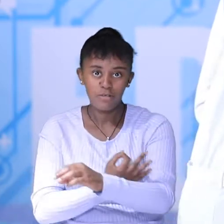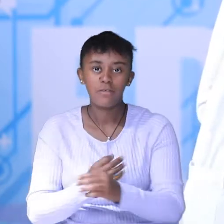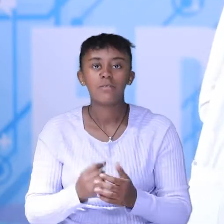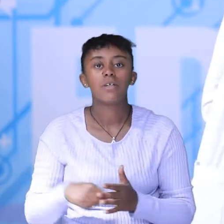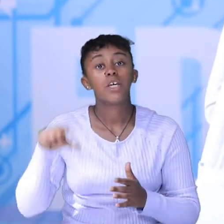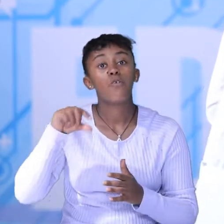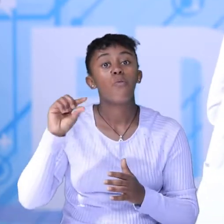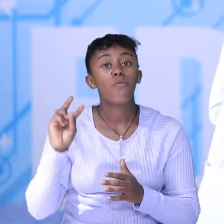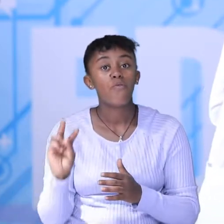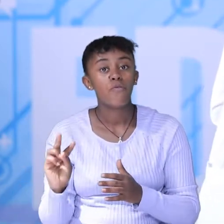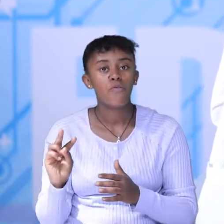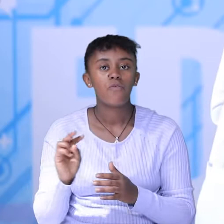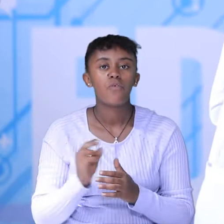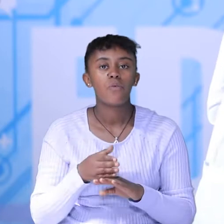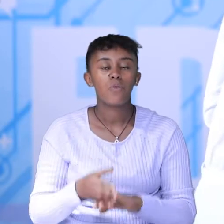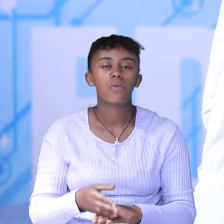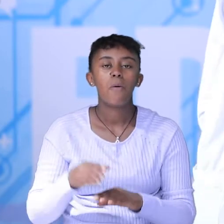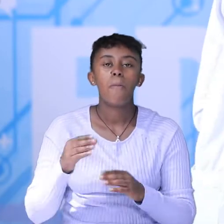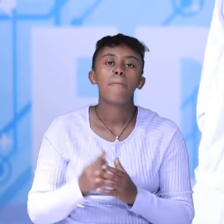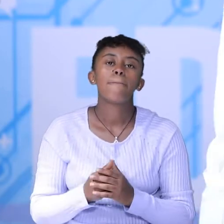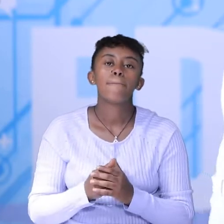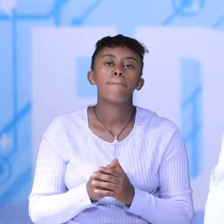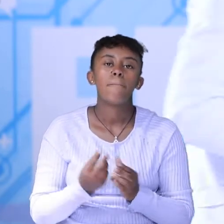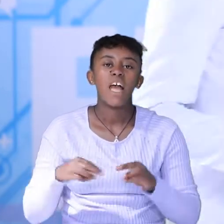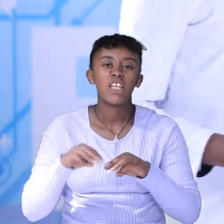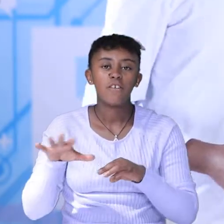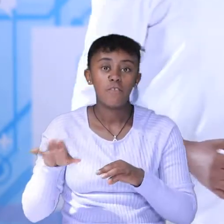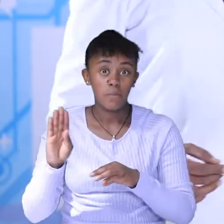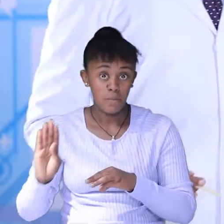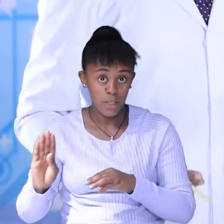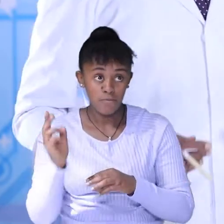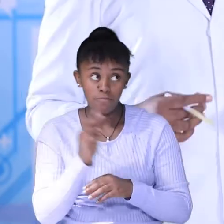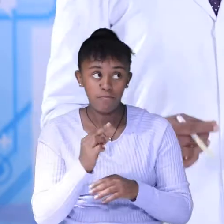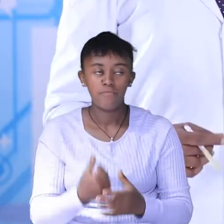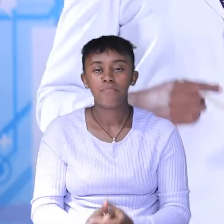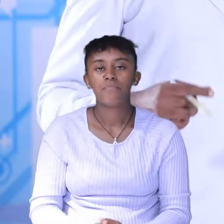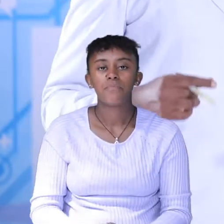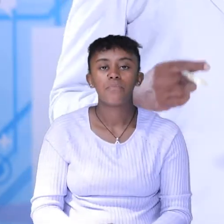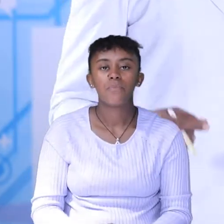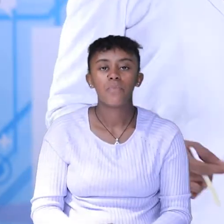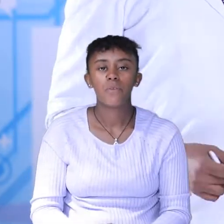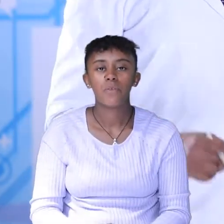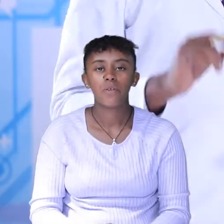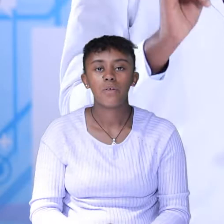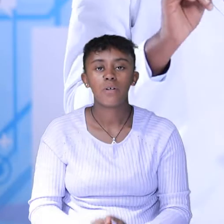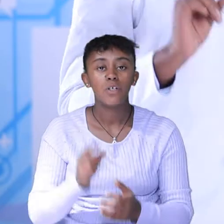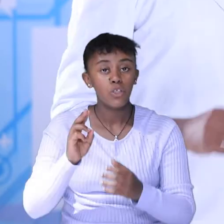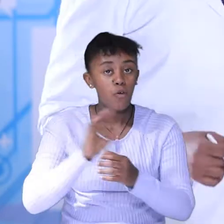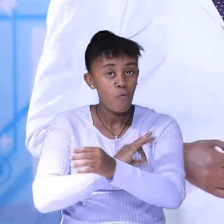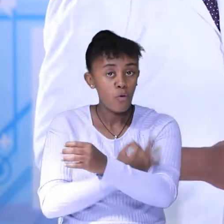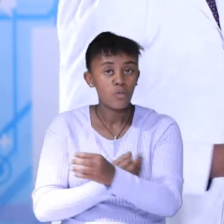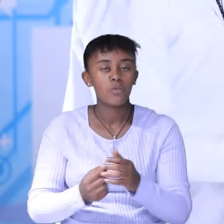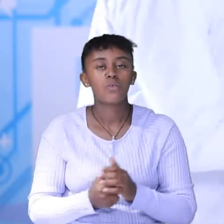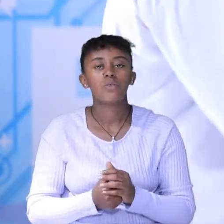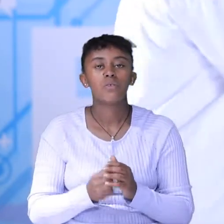QV cross magnetic field B. This is a way how to determine the force exerted on a point